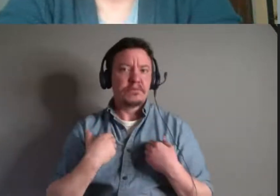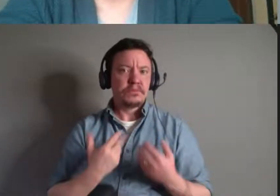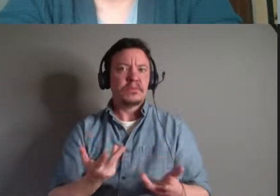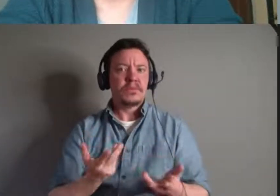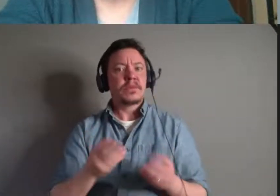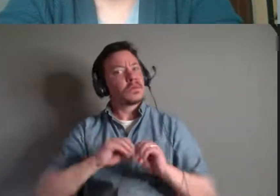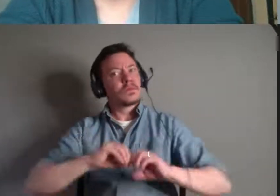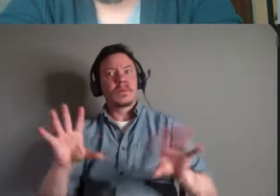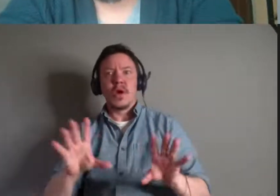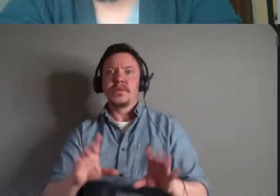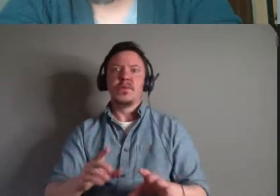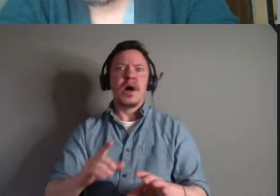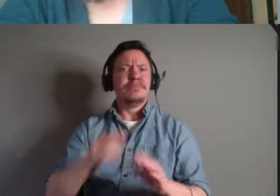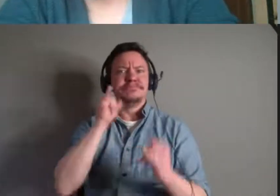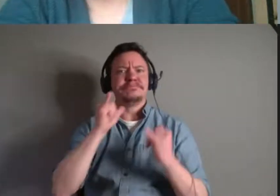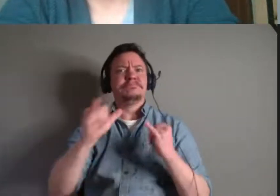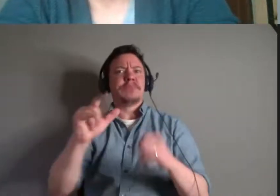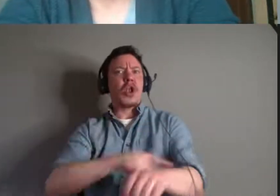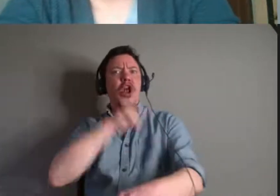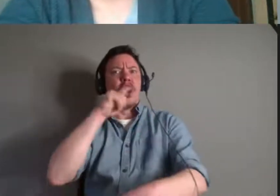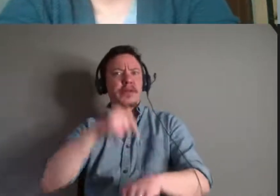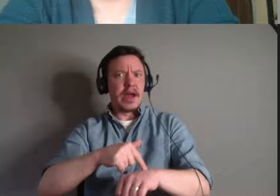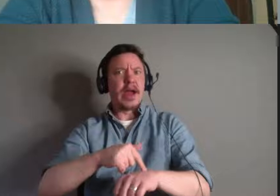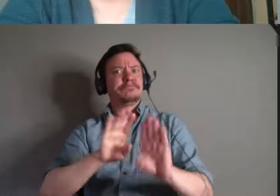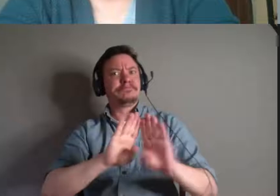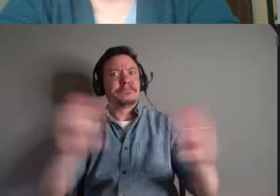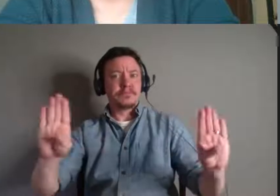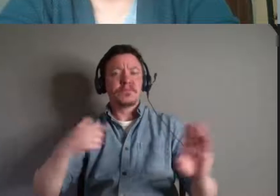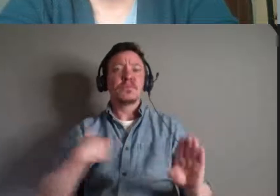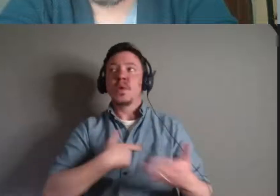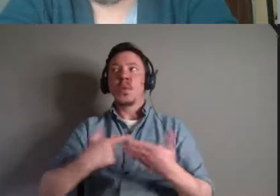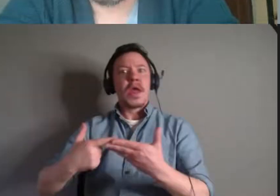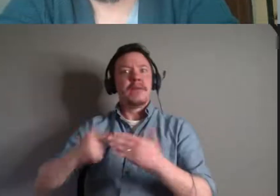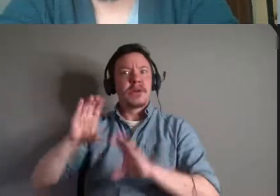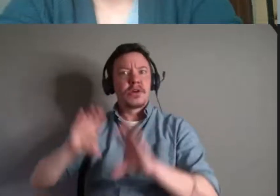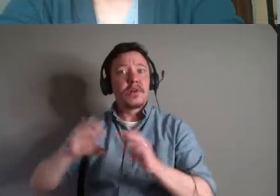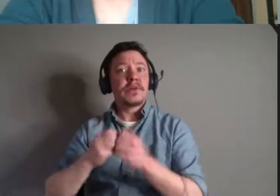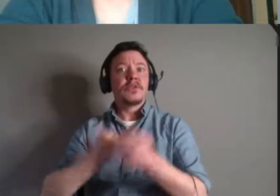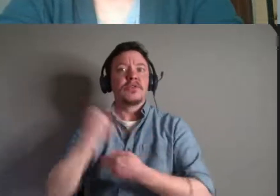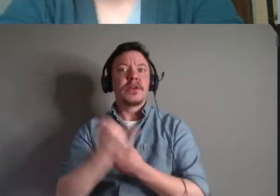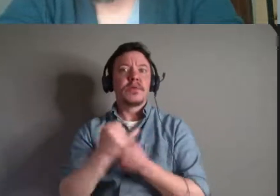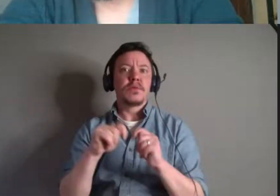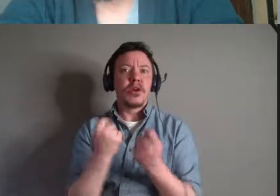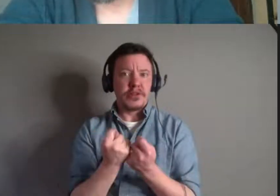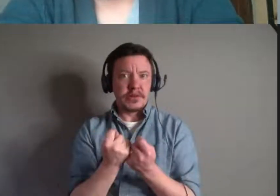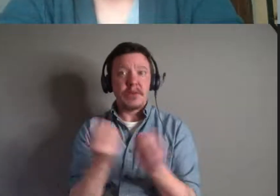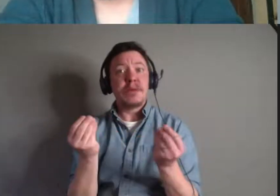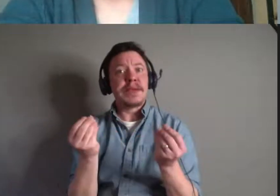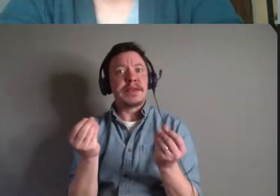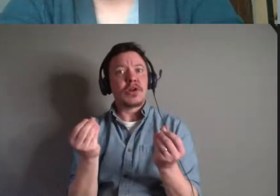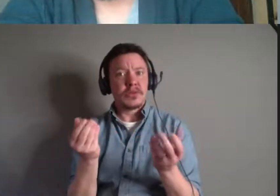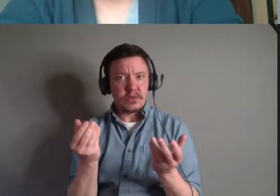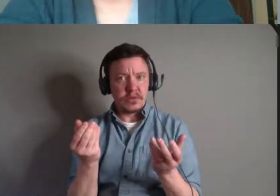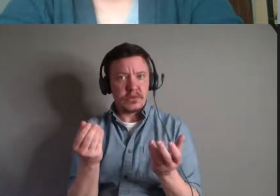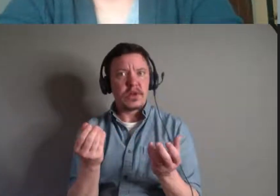want this mural to be long-standing. So we're having conversations right now with the project team of materials that